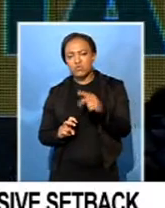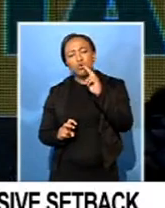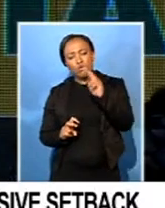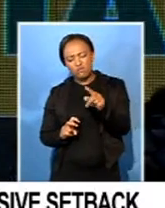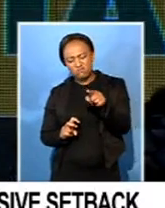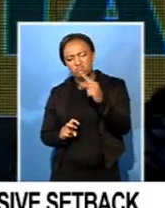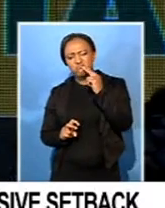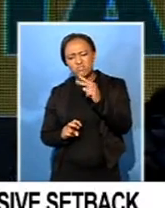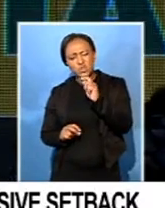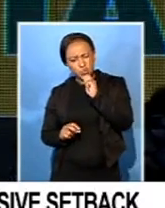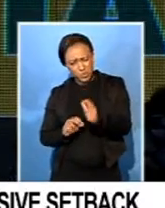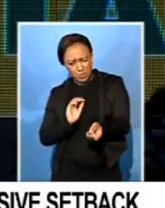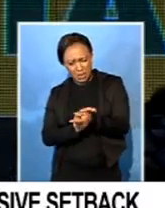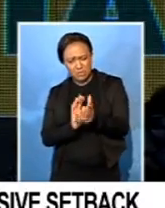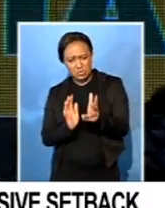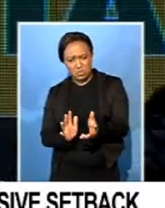matter.